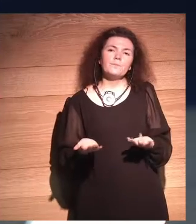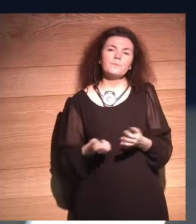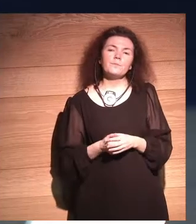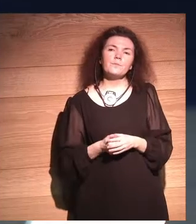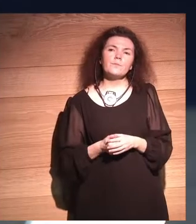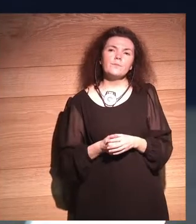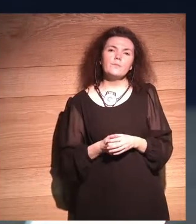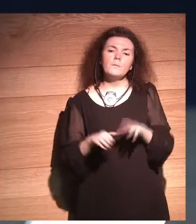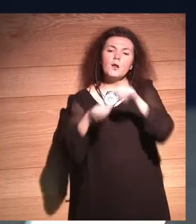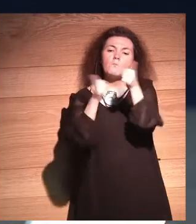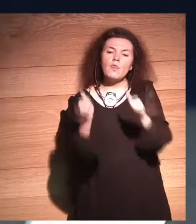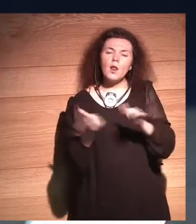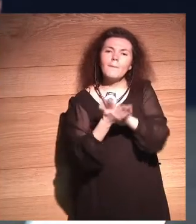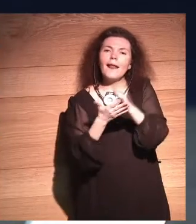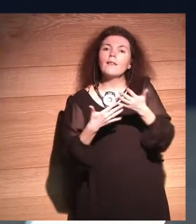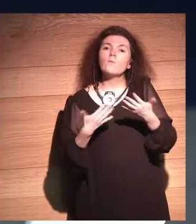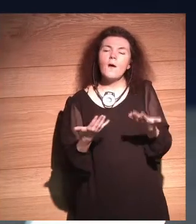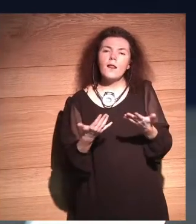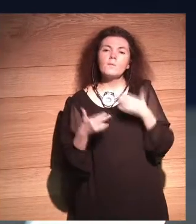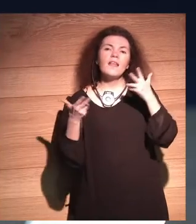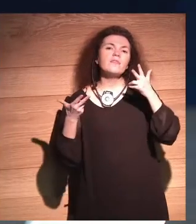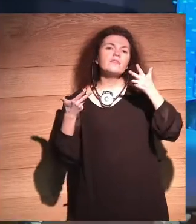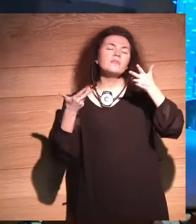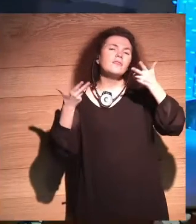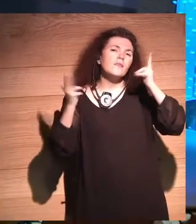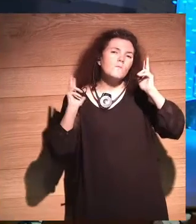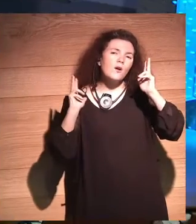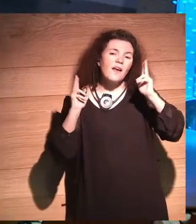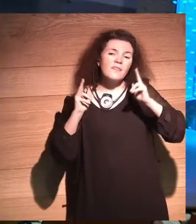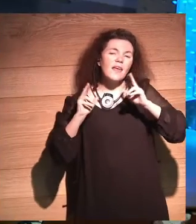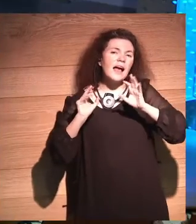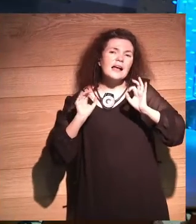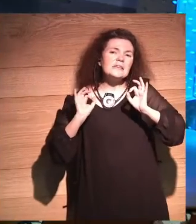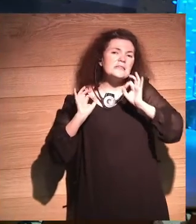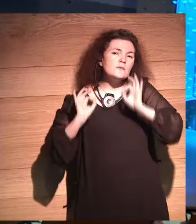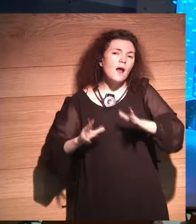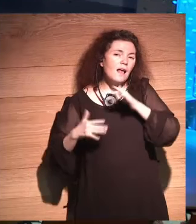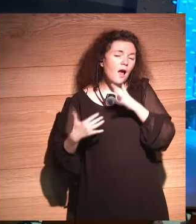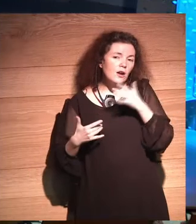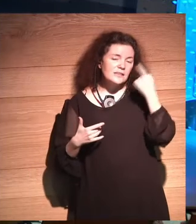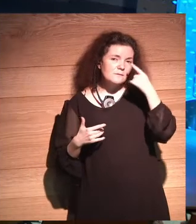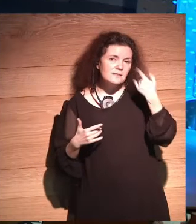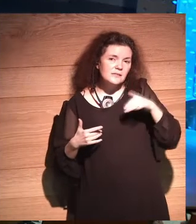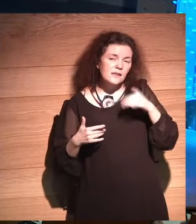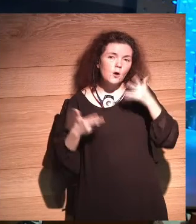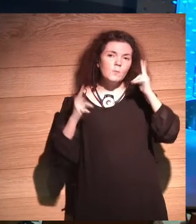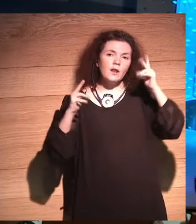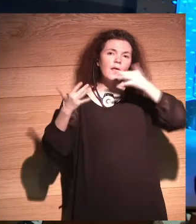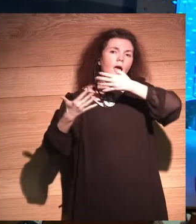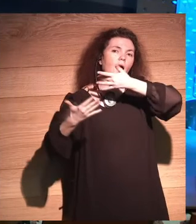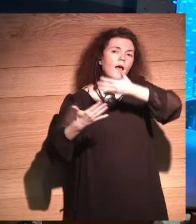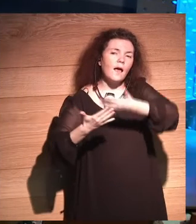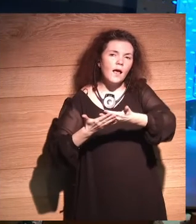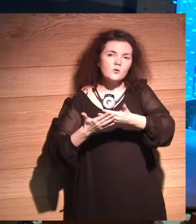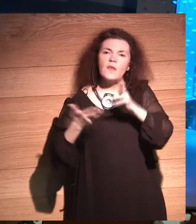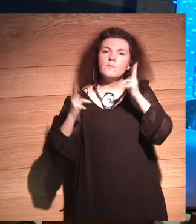still, of course, what is the model we are referring to? Democracy as we know it, as it has been conceived